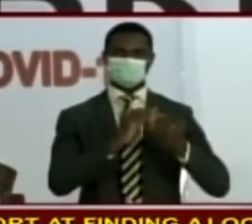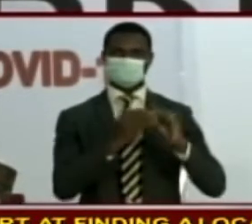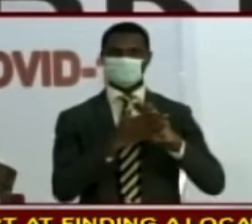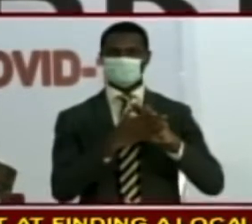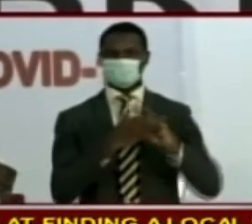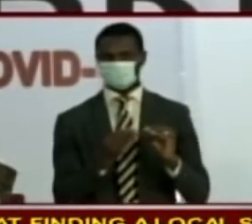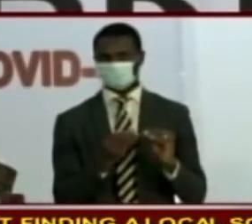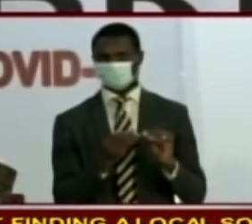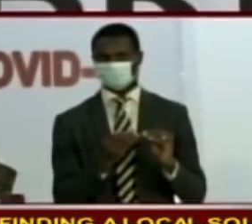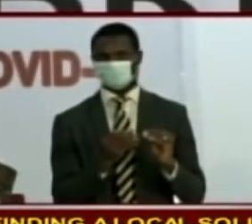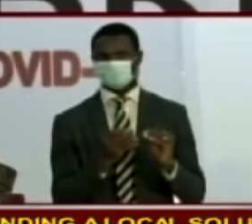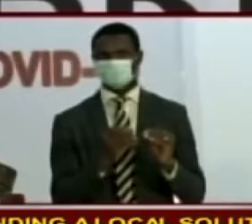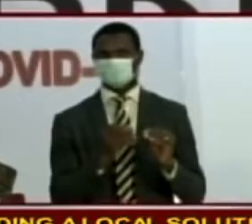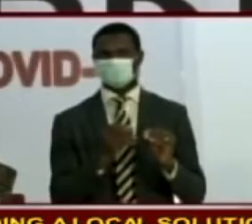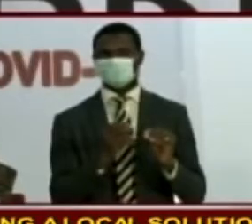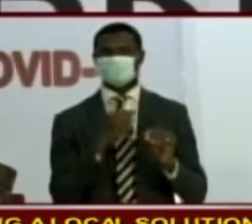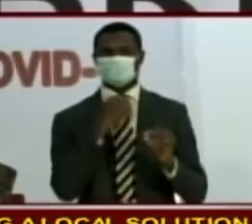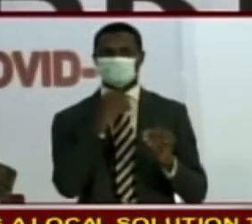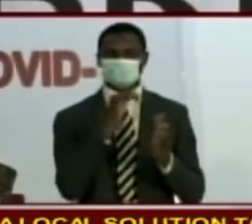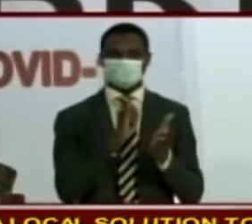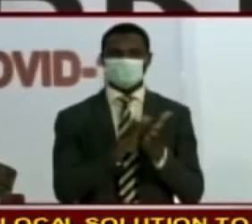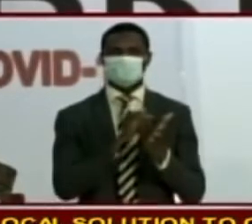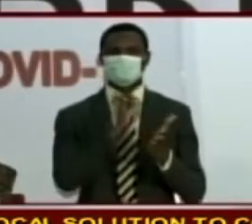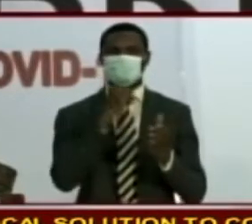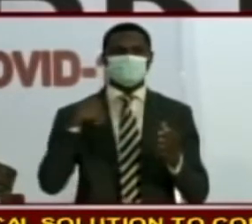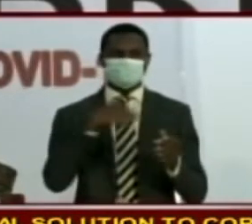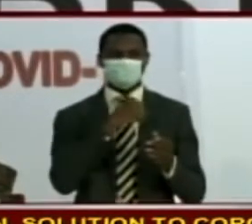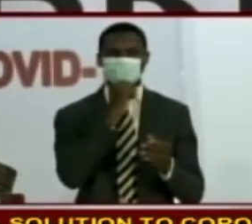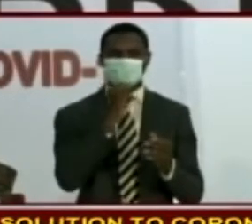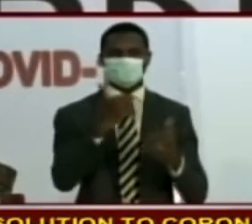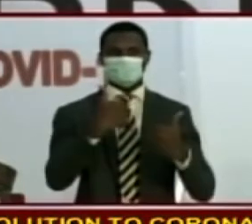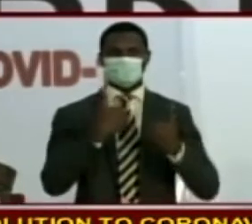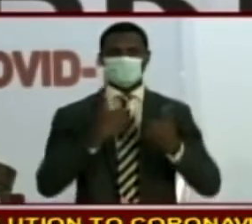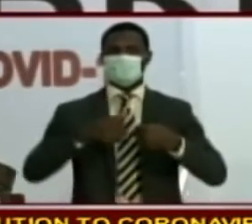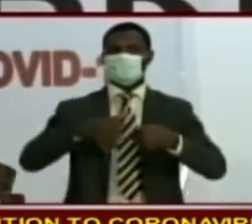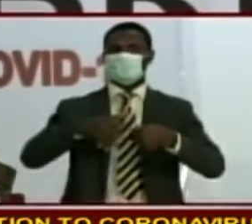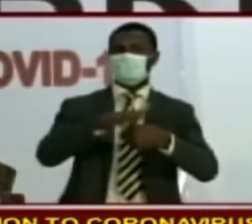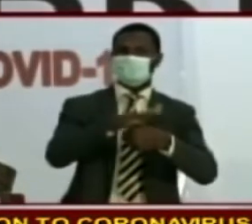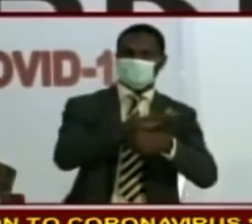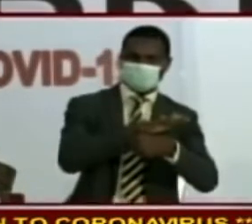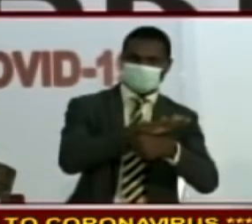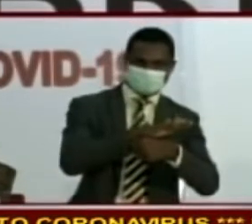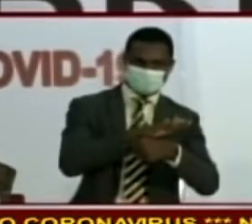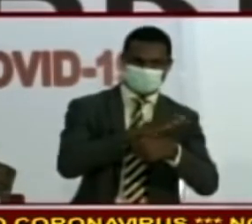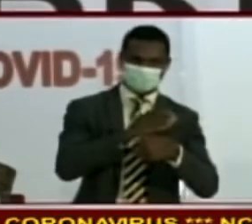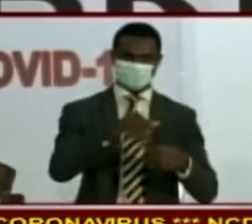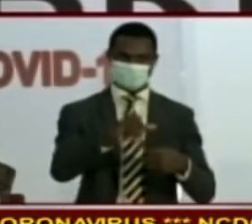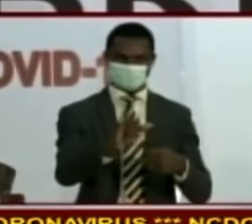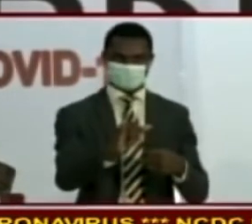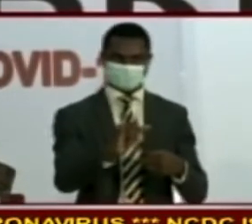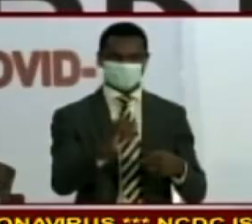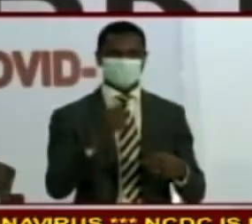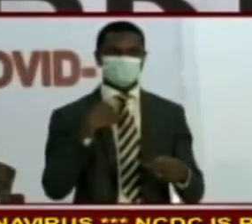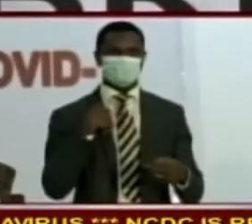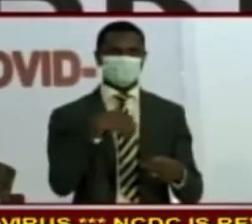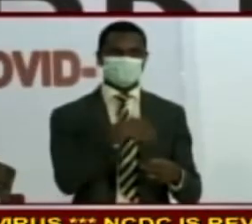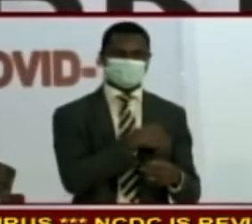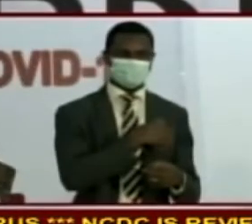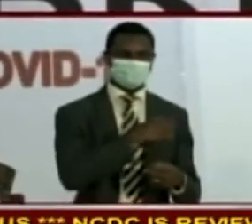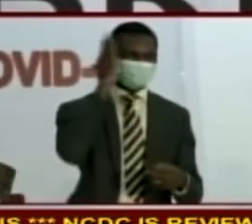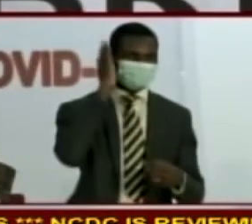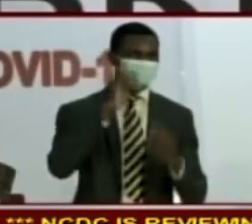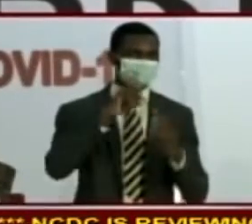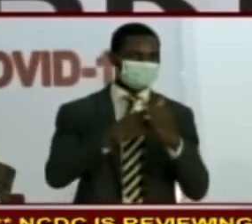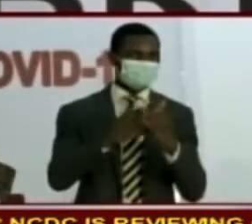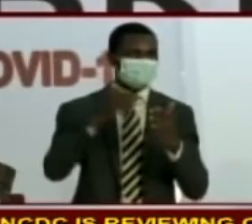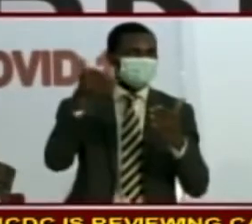not in effect yet. They will only come into effect when everything is in place. So for the